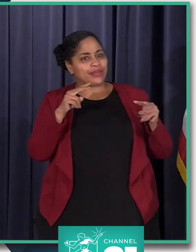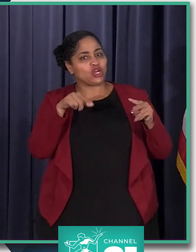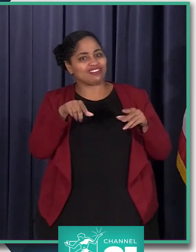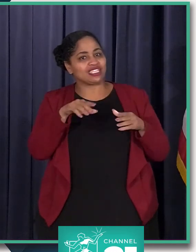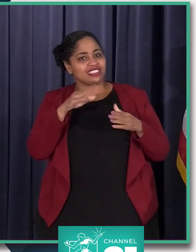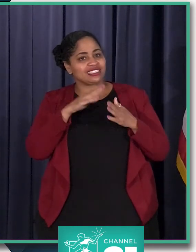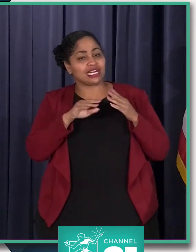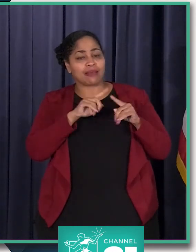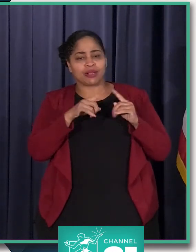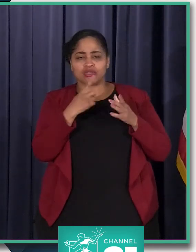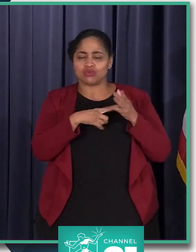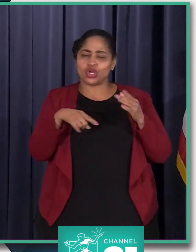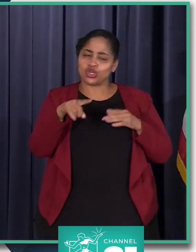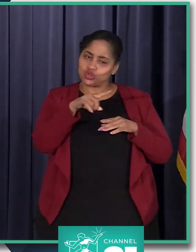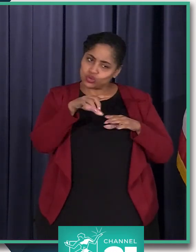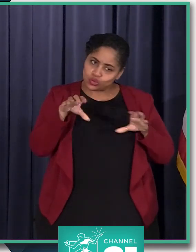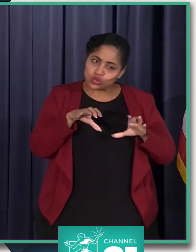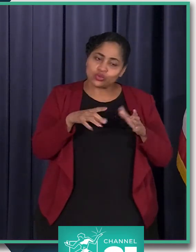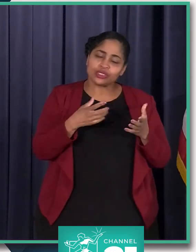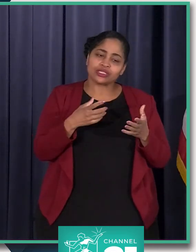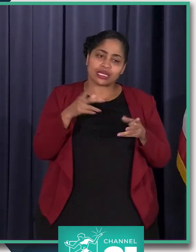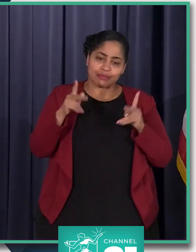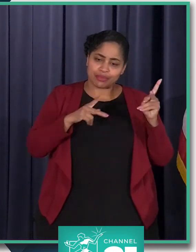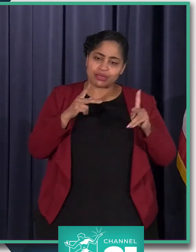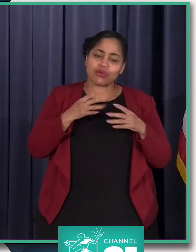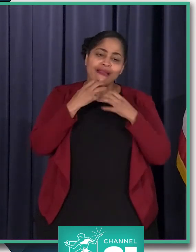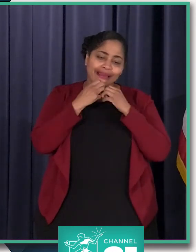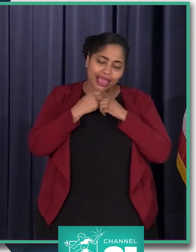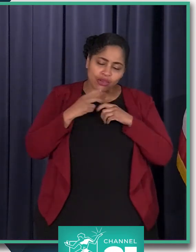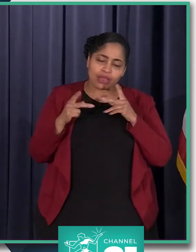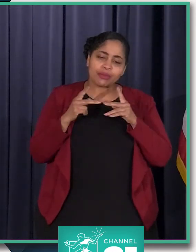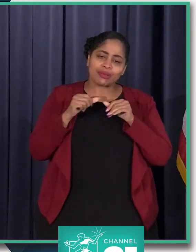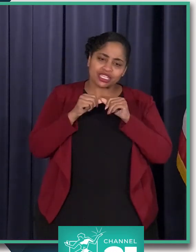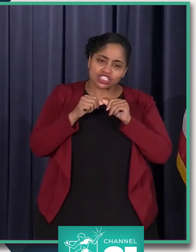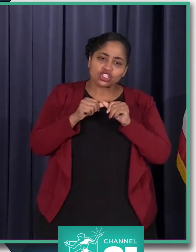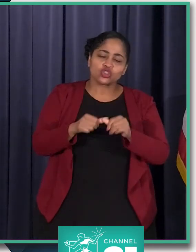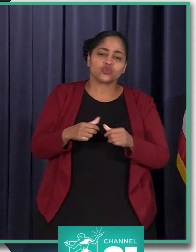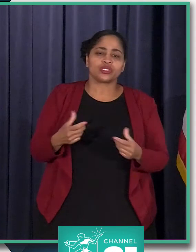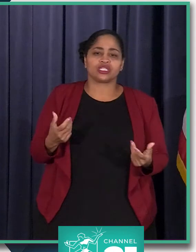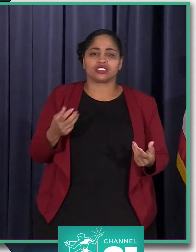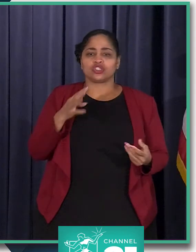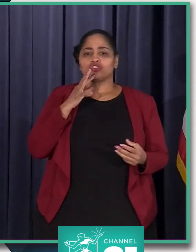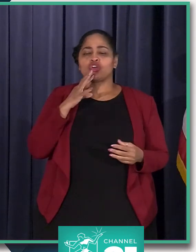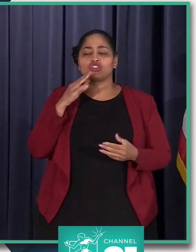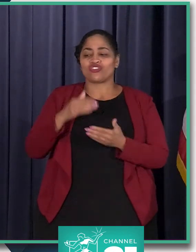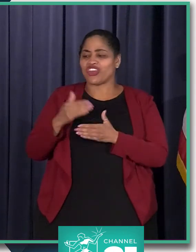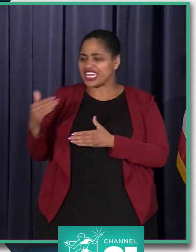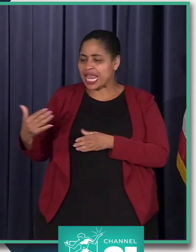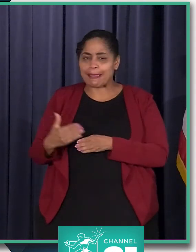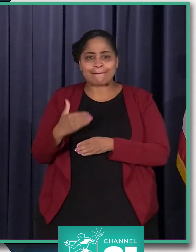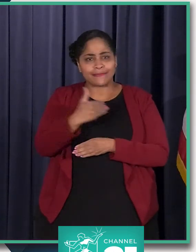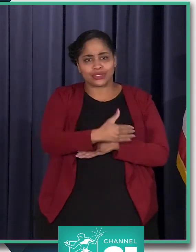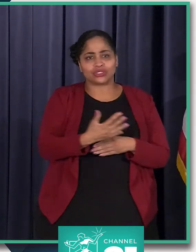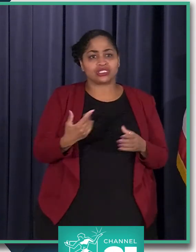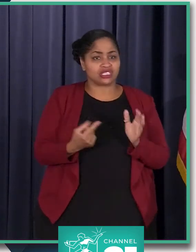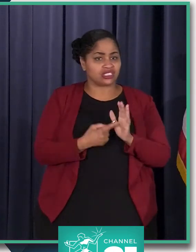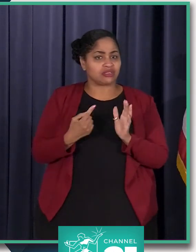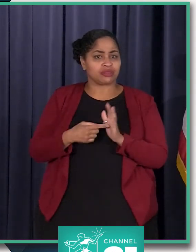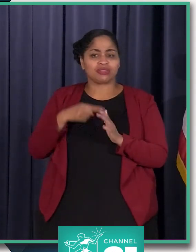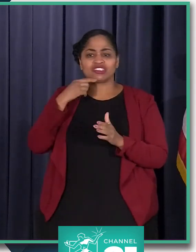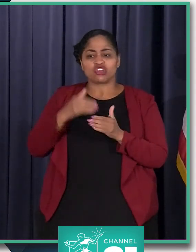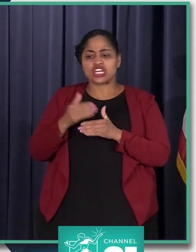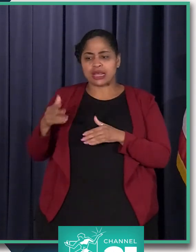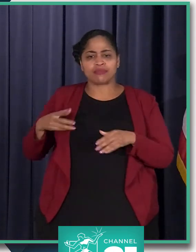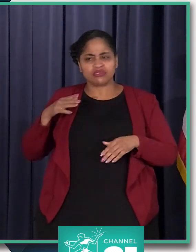it's what you're doing. It's people caring and people continuing to talk to their neighbors. Sometimes you have to tell your